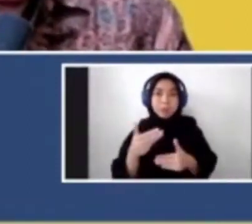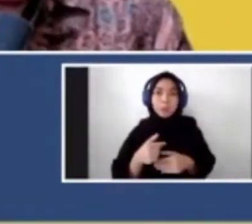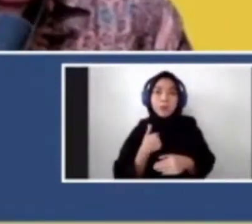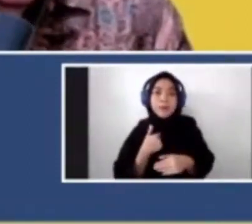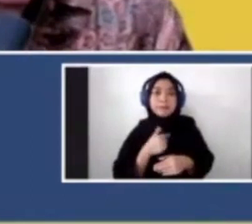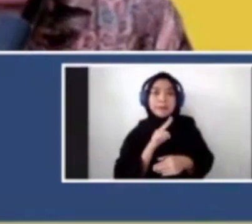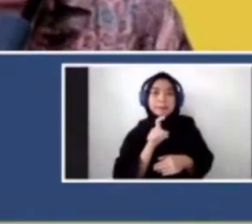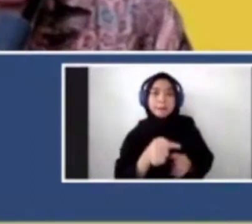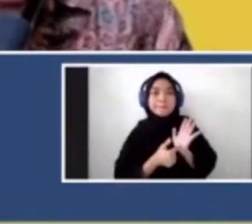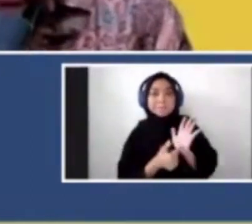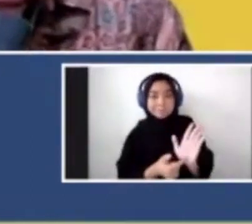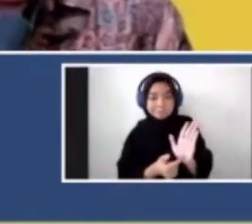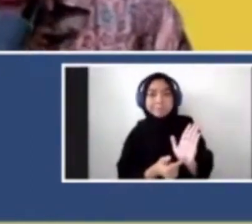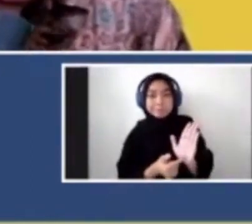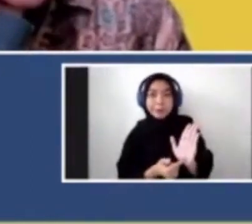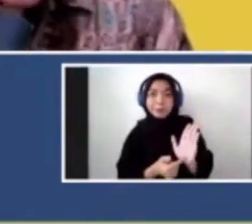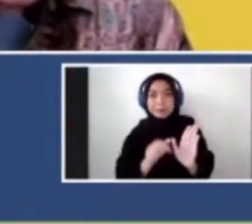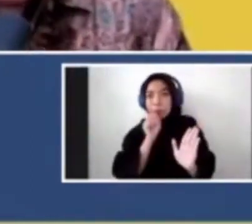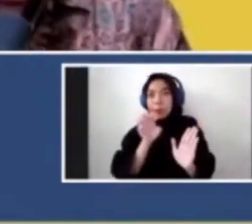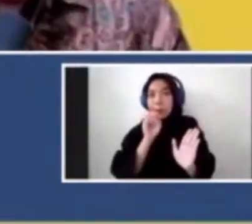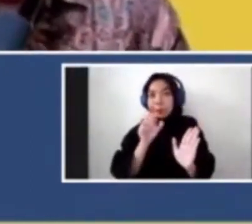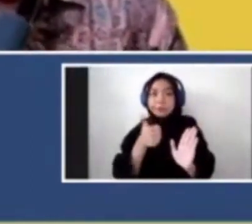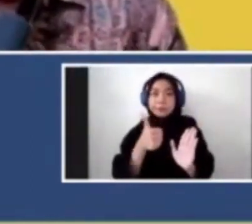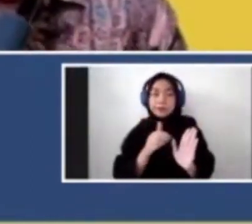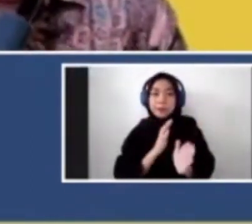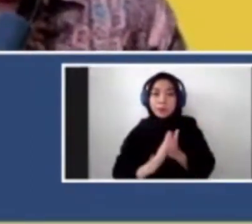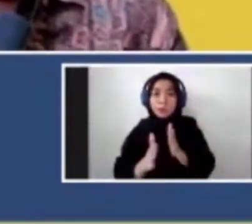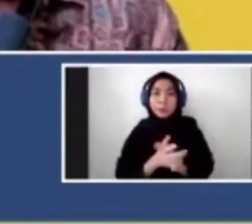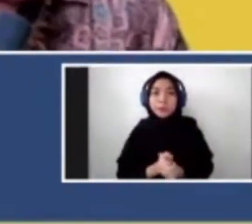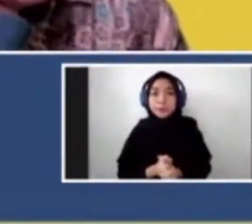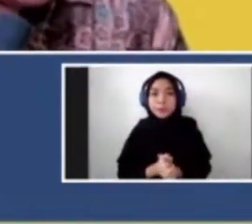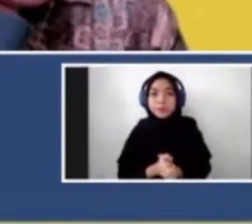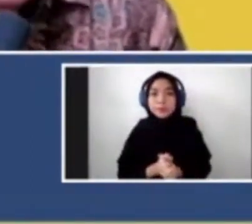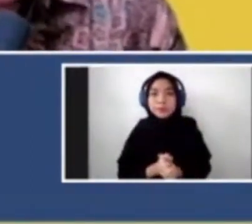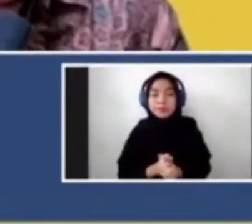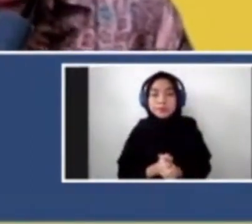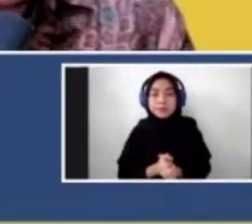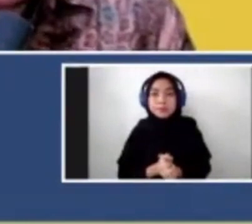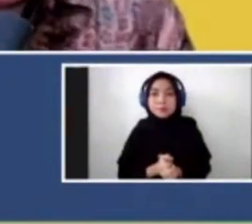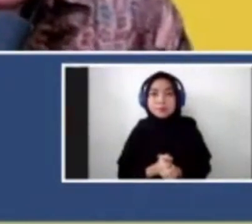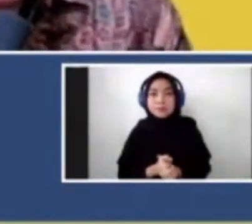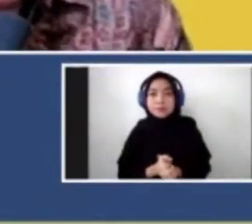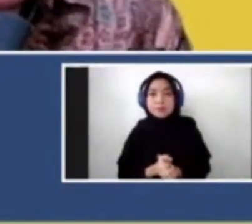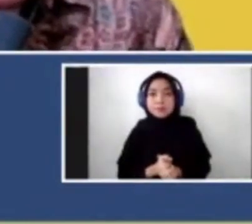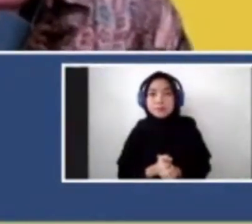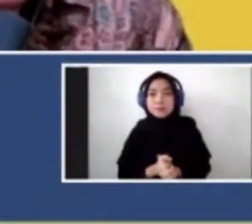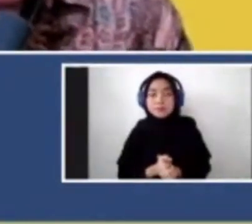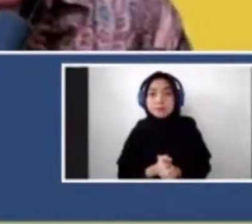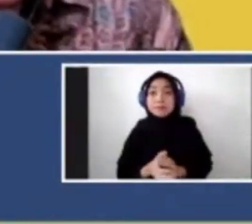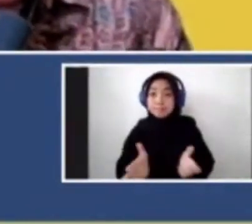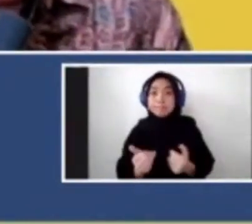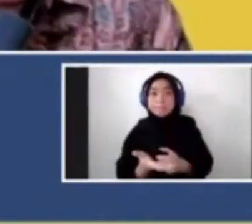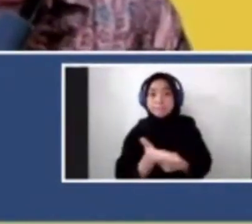so she can answer directly without further delay. So I encourage you all to write